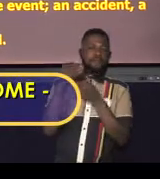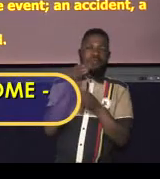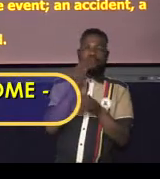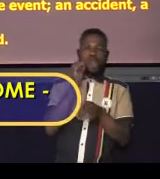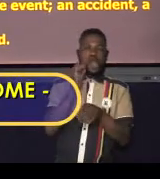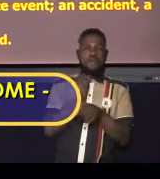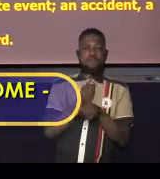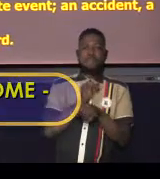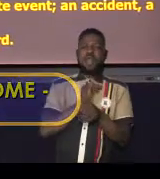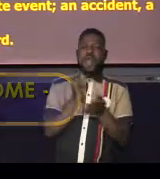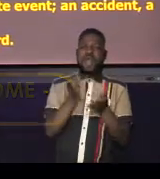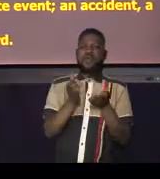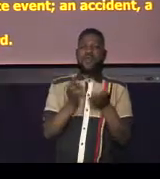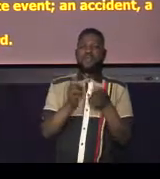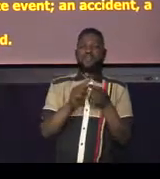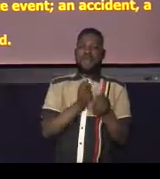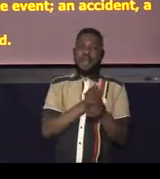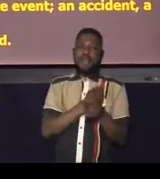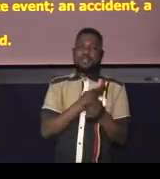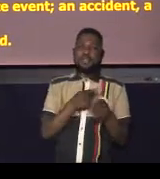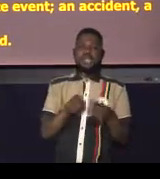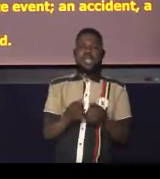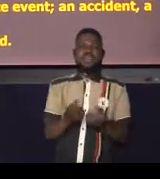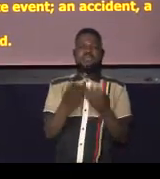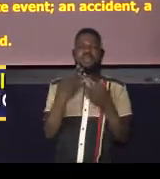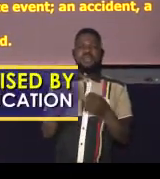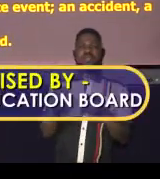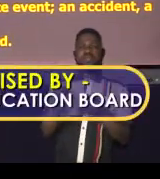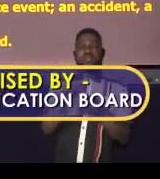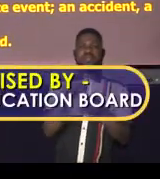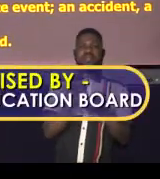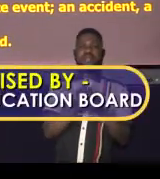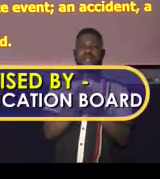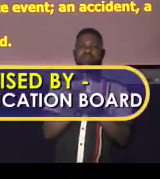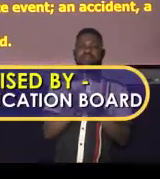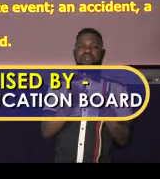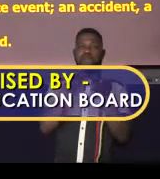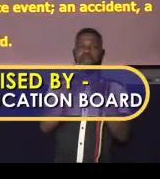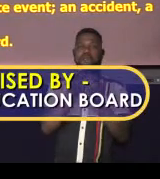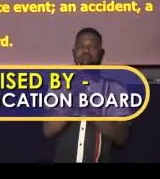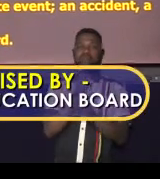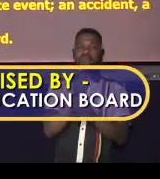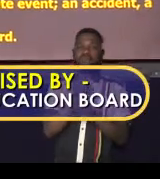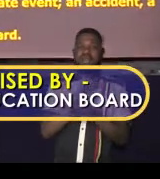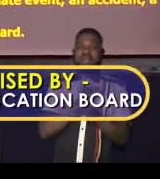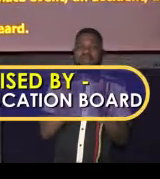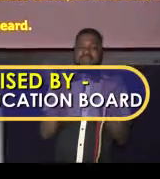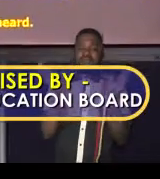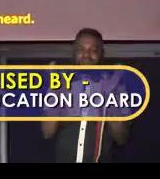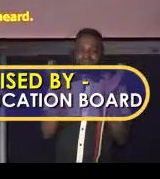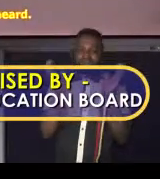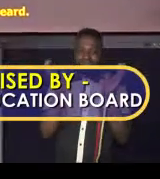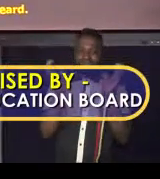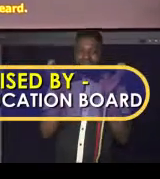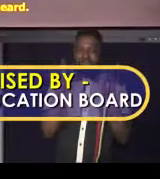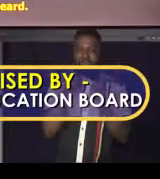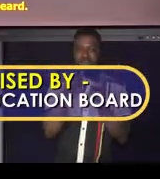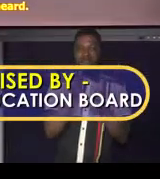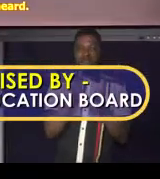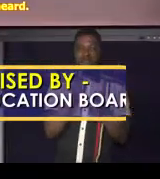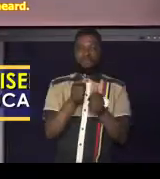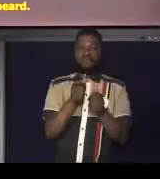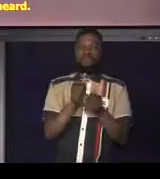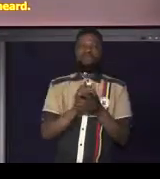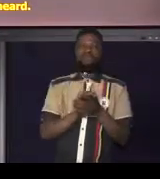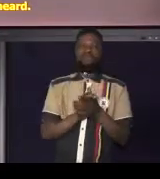homework. And I want to appreciate as many of you that submitted promptly, and I celebrate you with this chair.